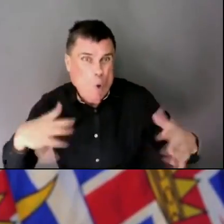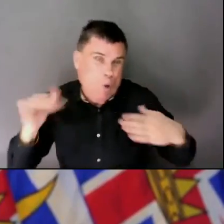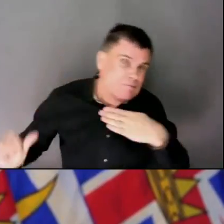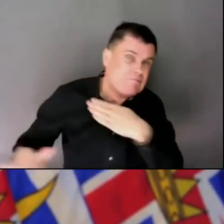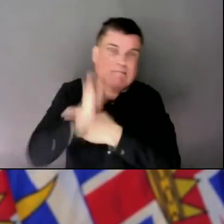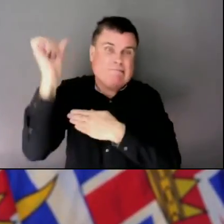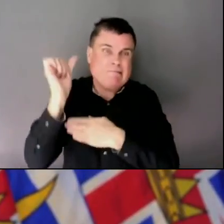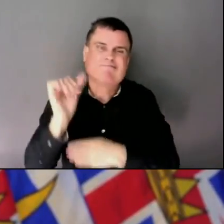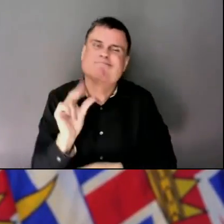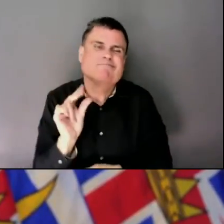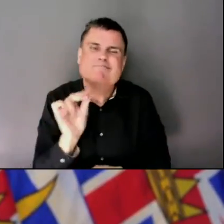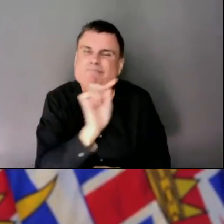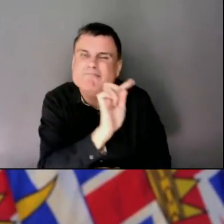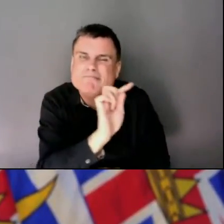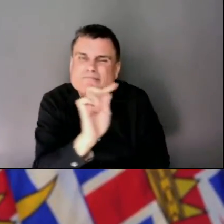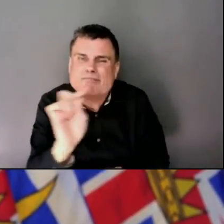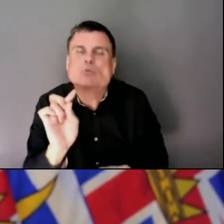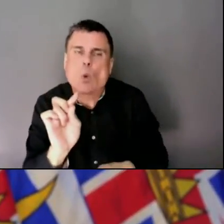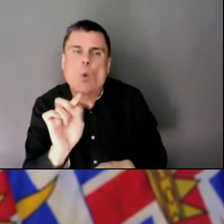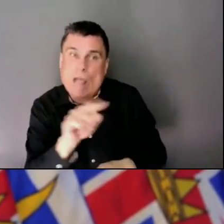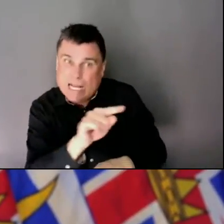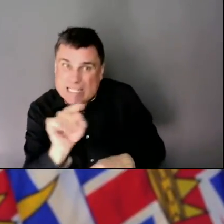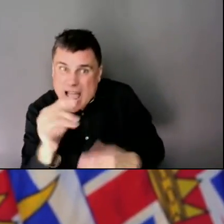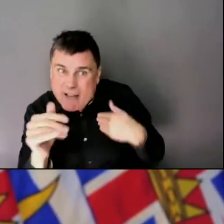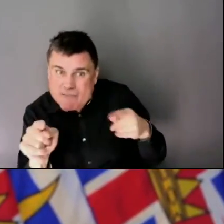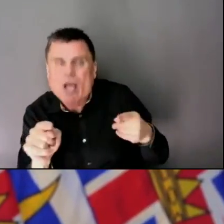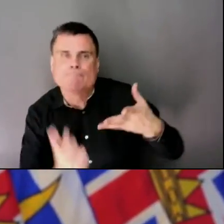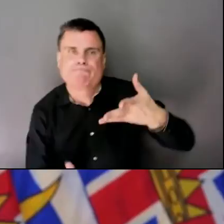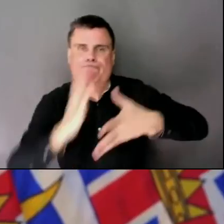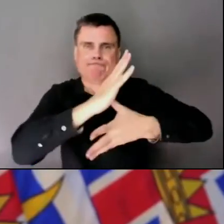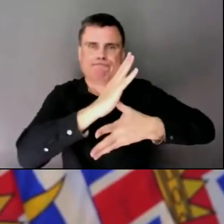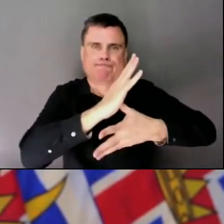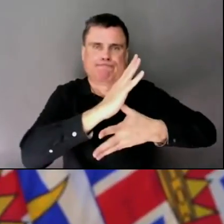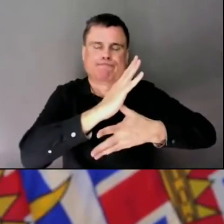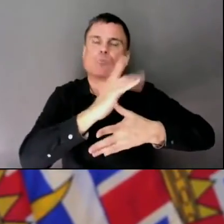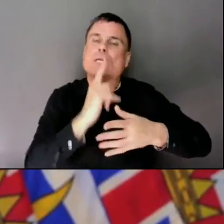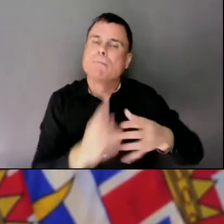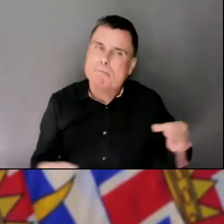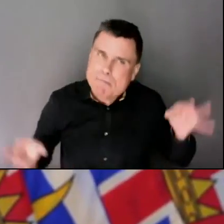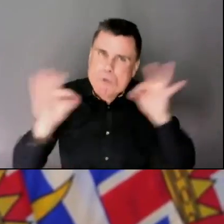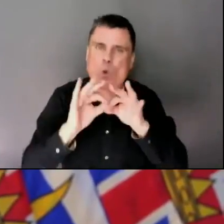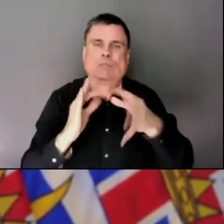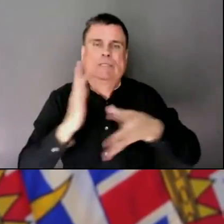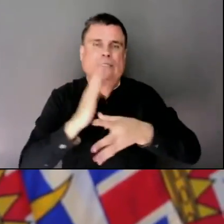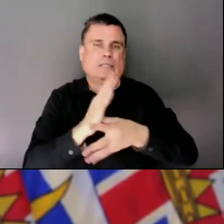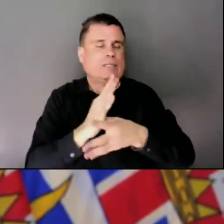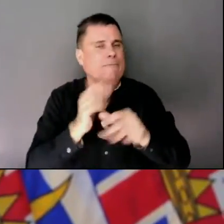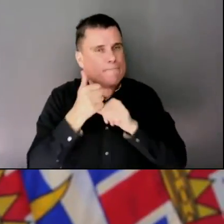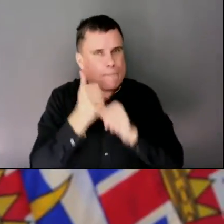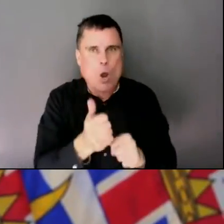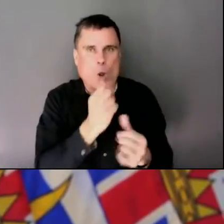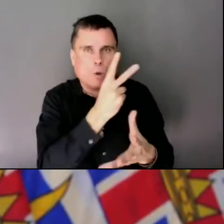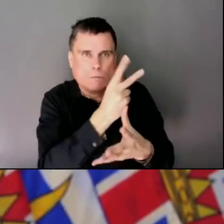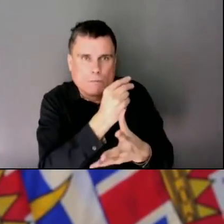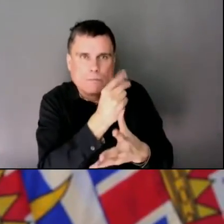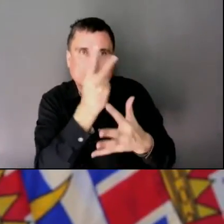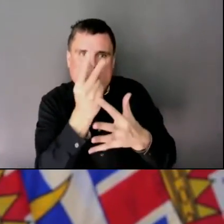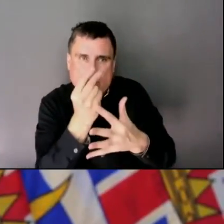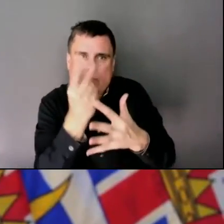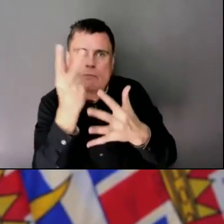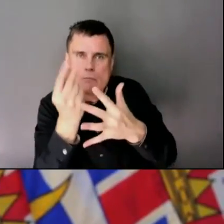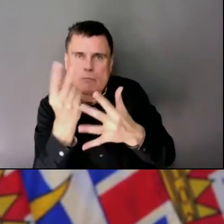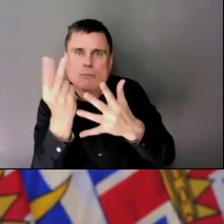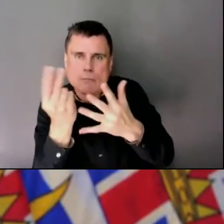why it's so important for all of us to continue doing what we're doing to keep our numbers down. We've seen this in countries around the world. We see